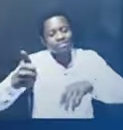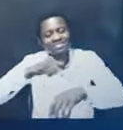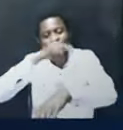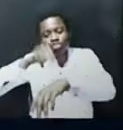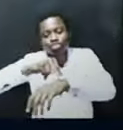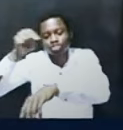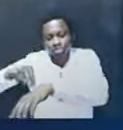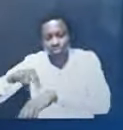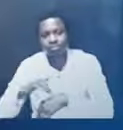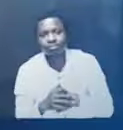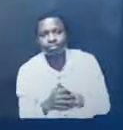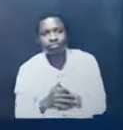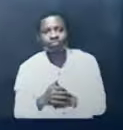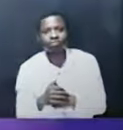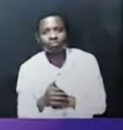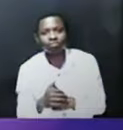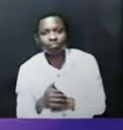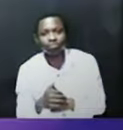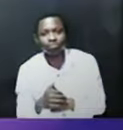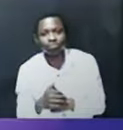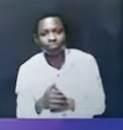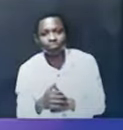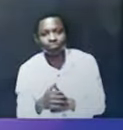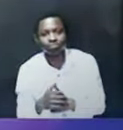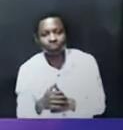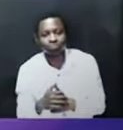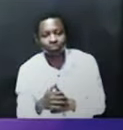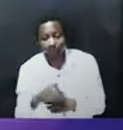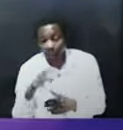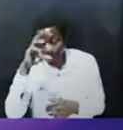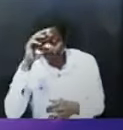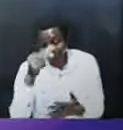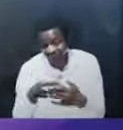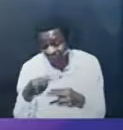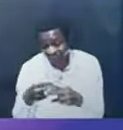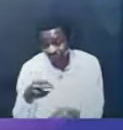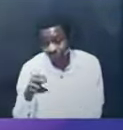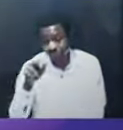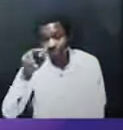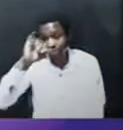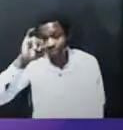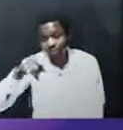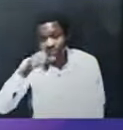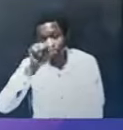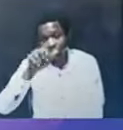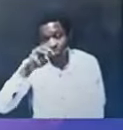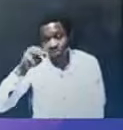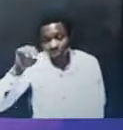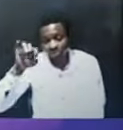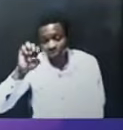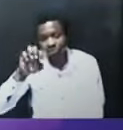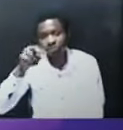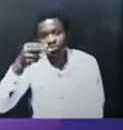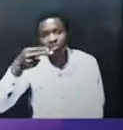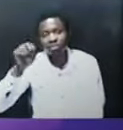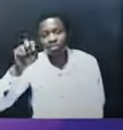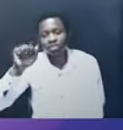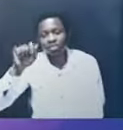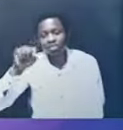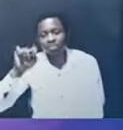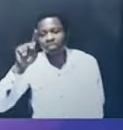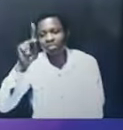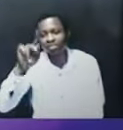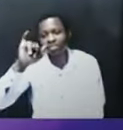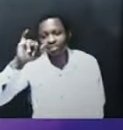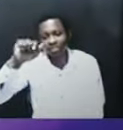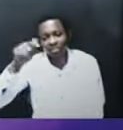on the nation. See, James Herbert Kane, a Canadian theologian, was right when he